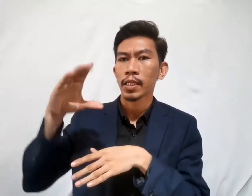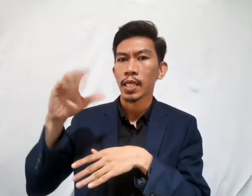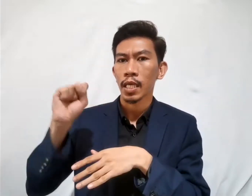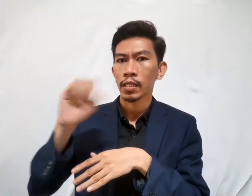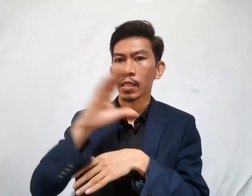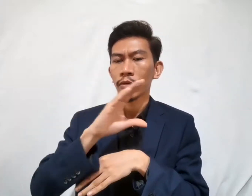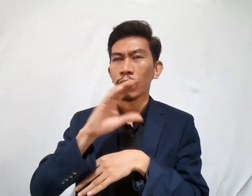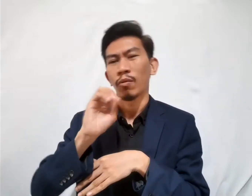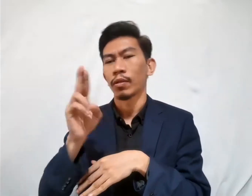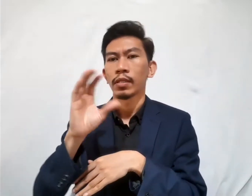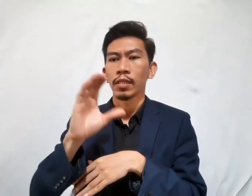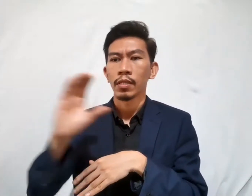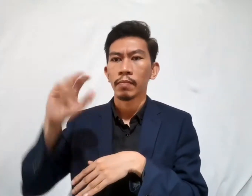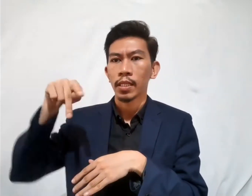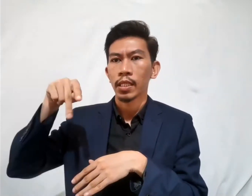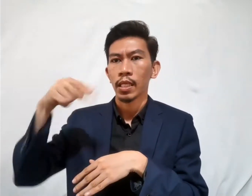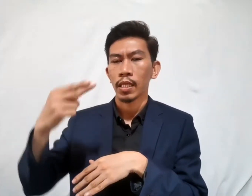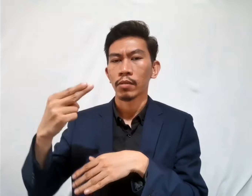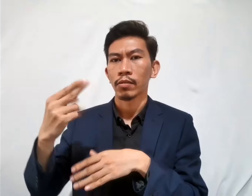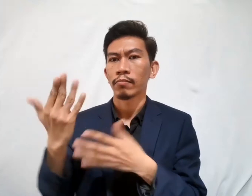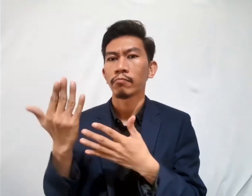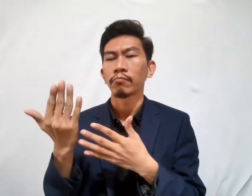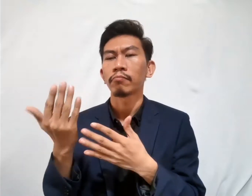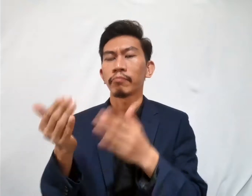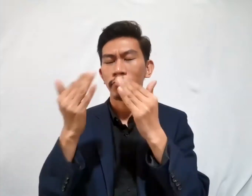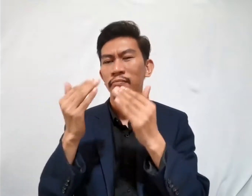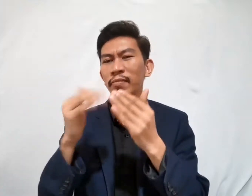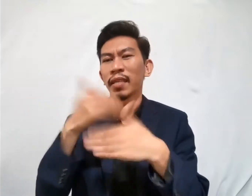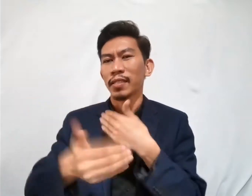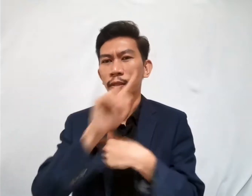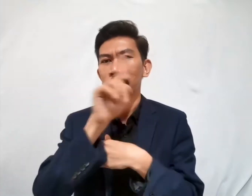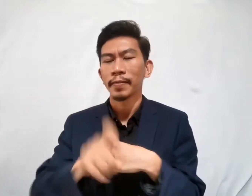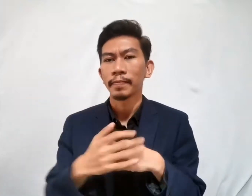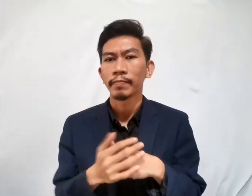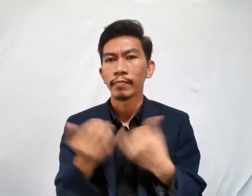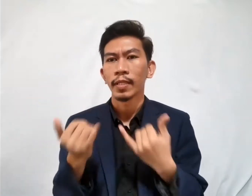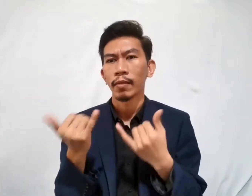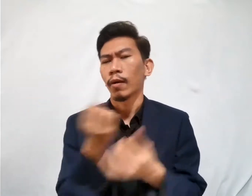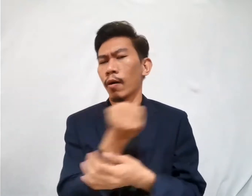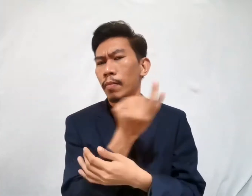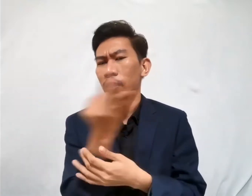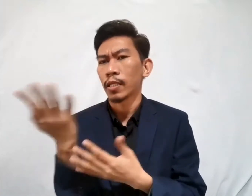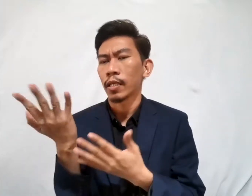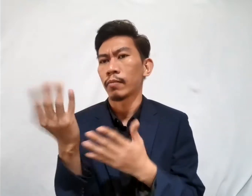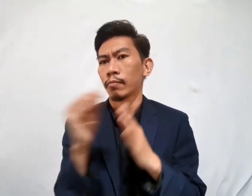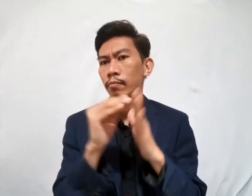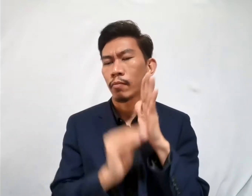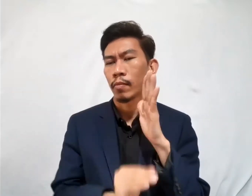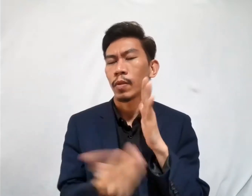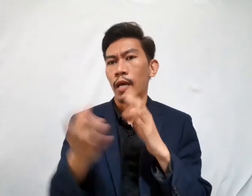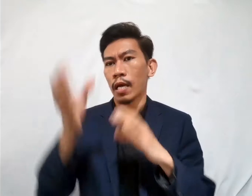CCPH. What are the current figures in terms of cancer incidence and